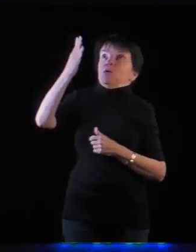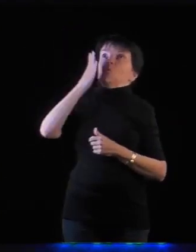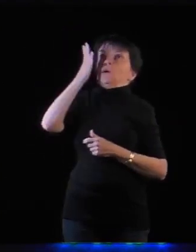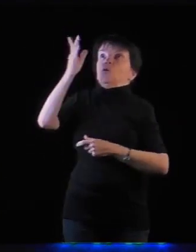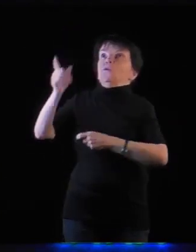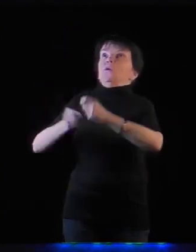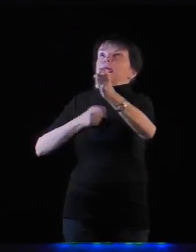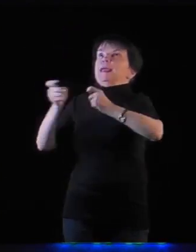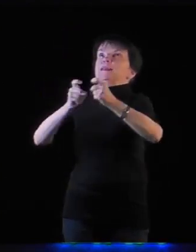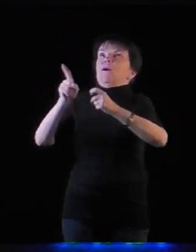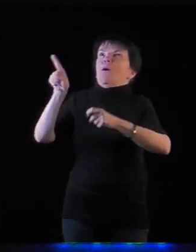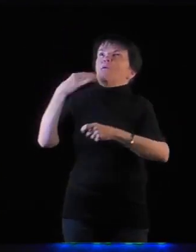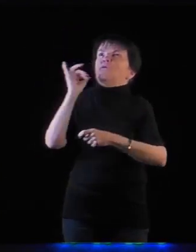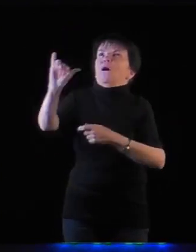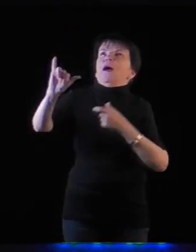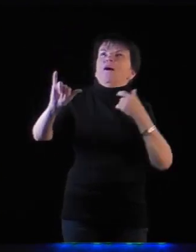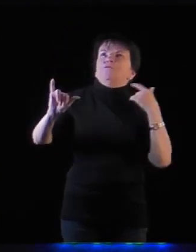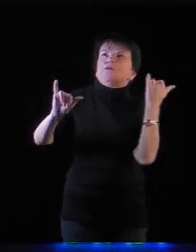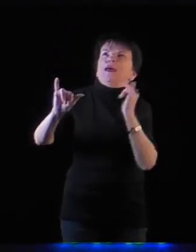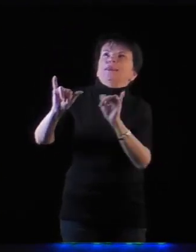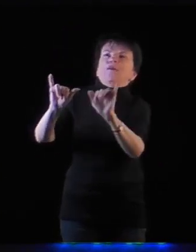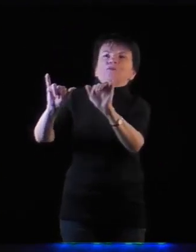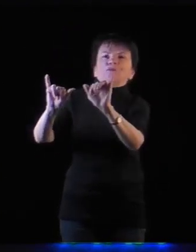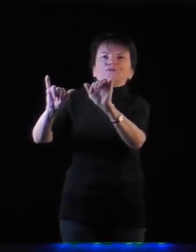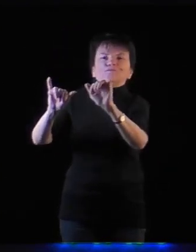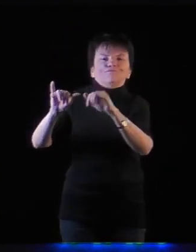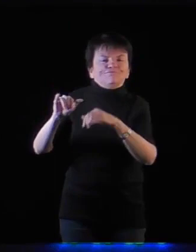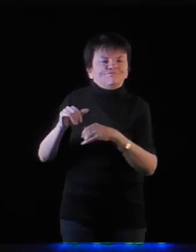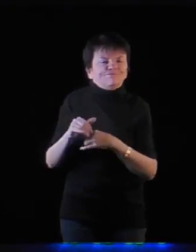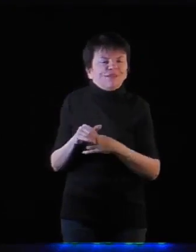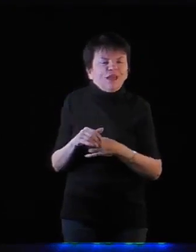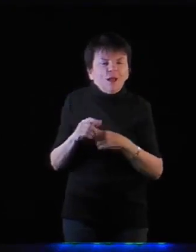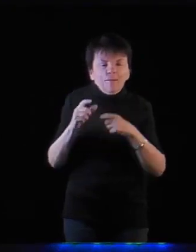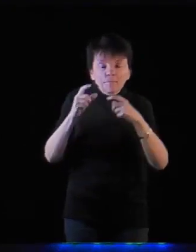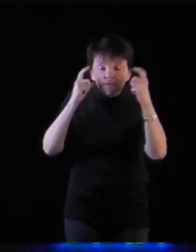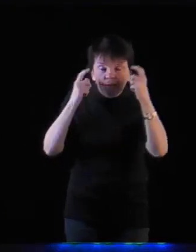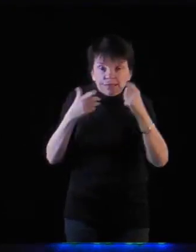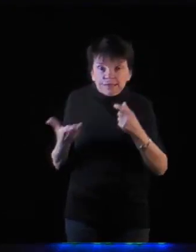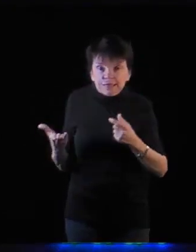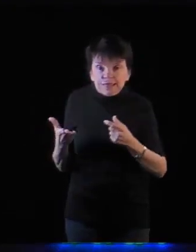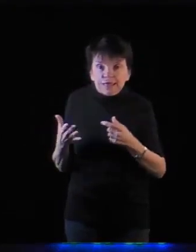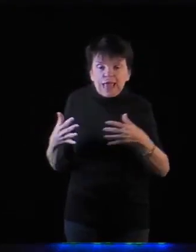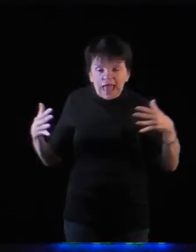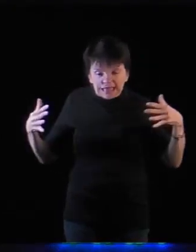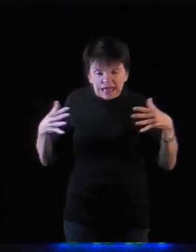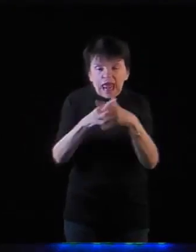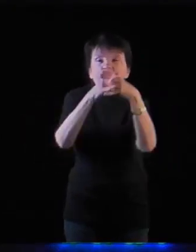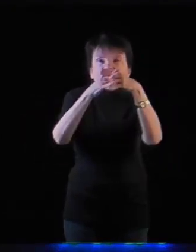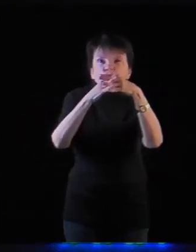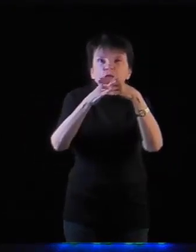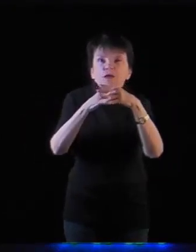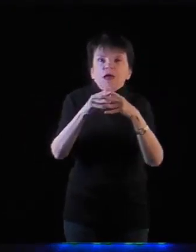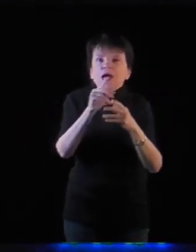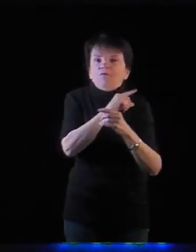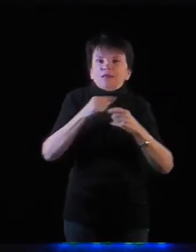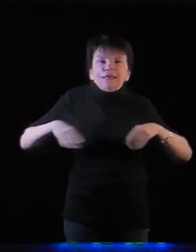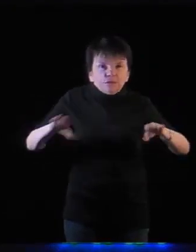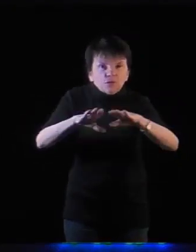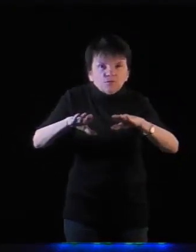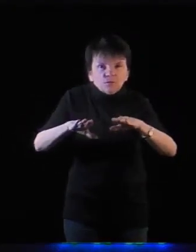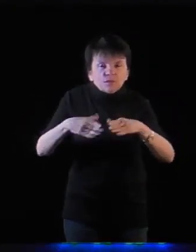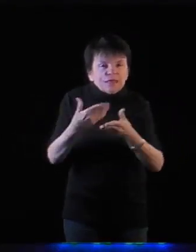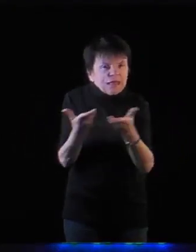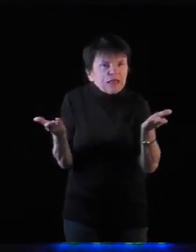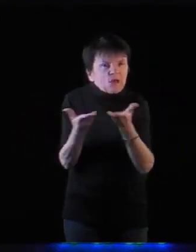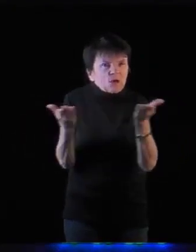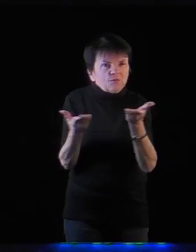amazing thing to inherit, that the clash of the kingdoms will take place, that the world, the